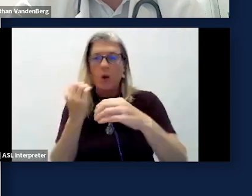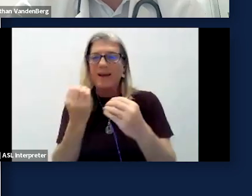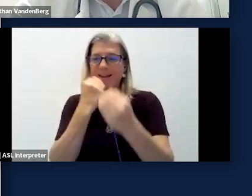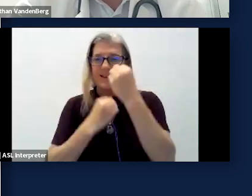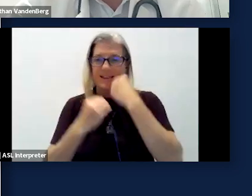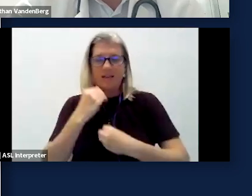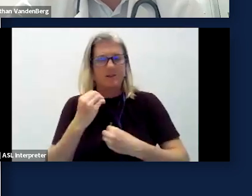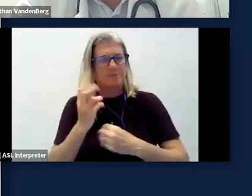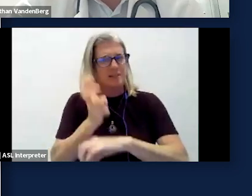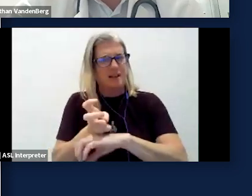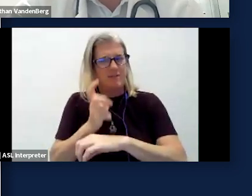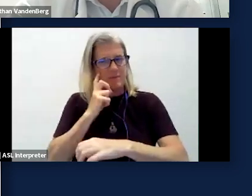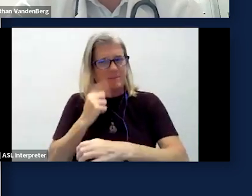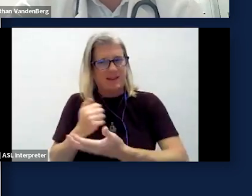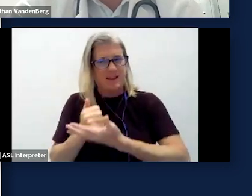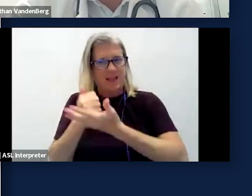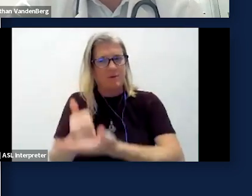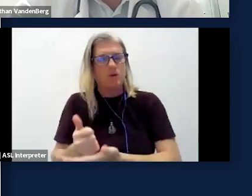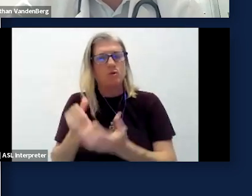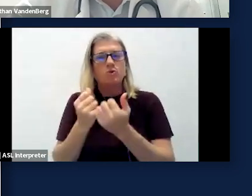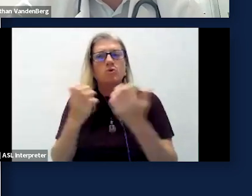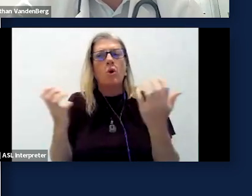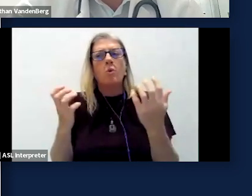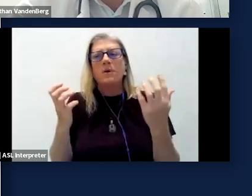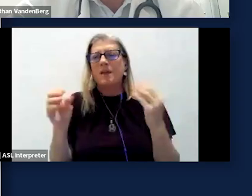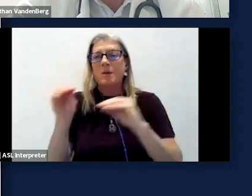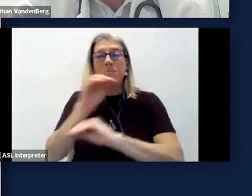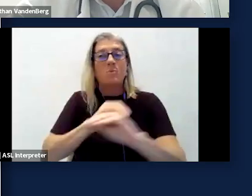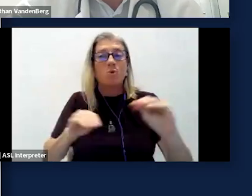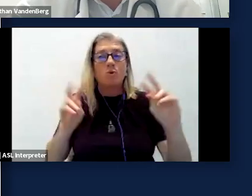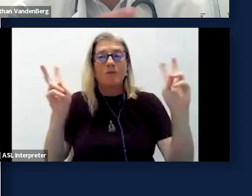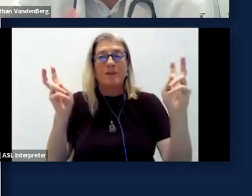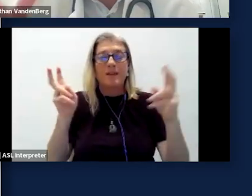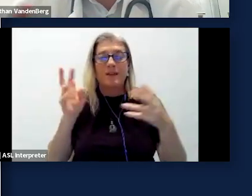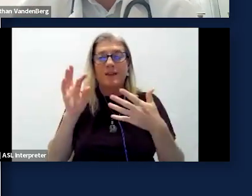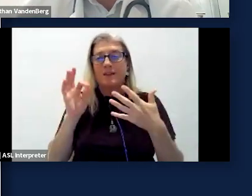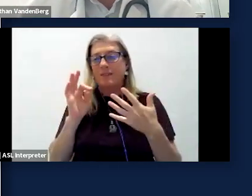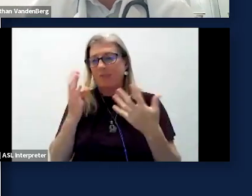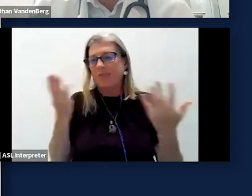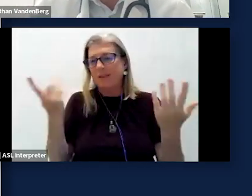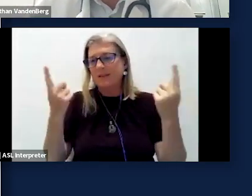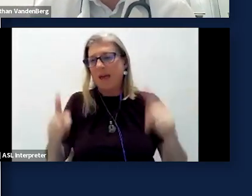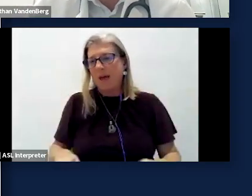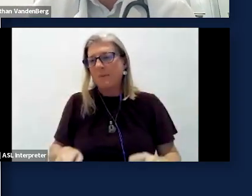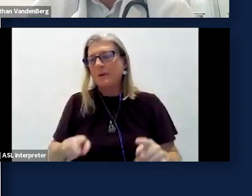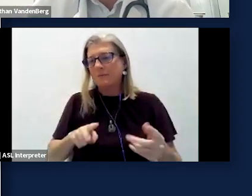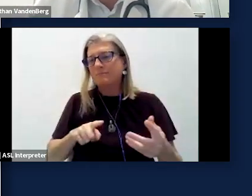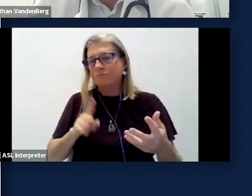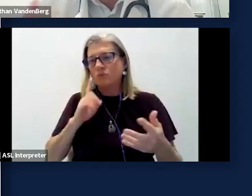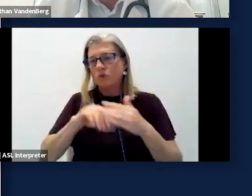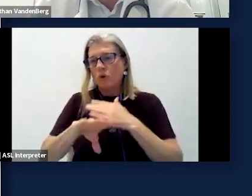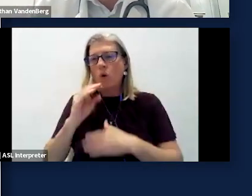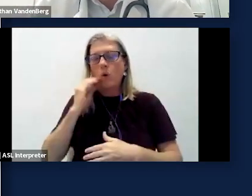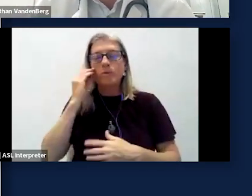you, because there's so many moving factors when people go home, and so we really try and empower patients with